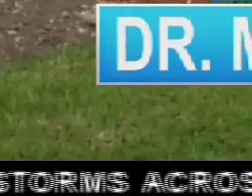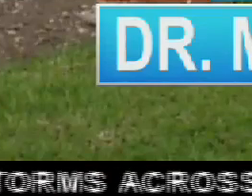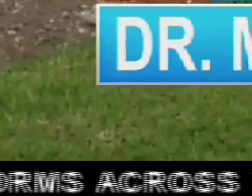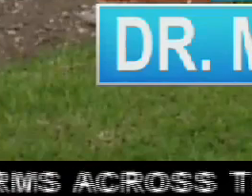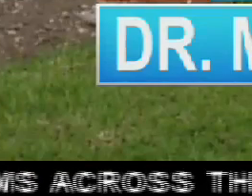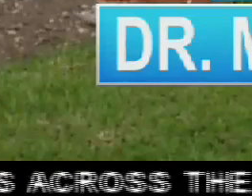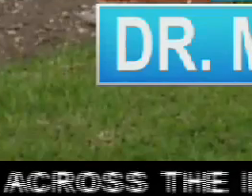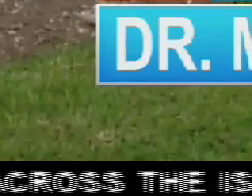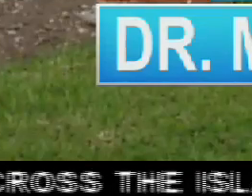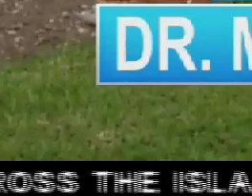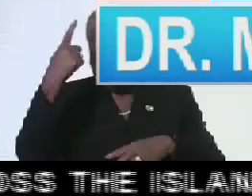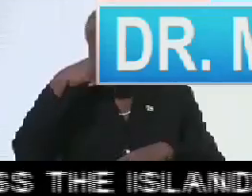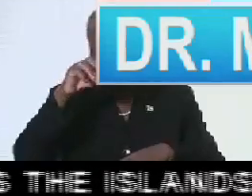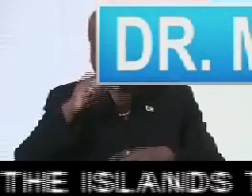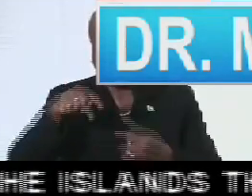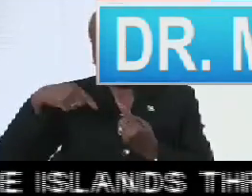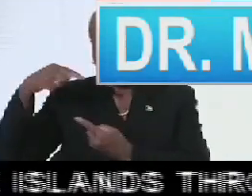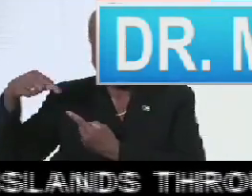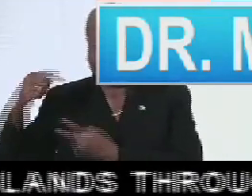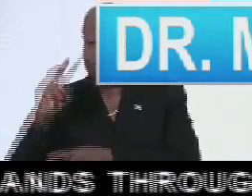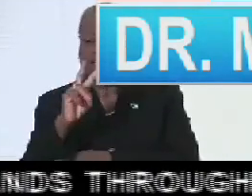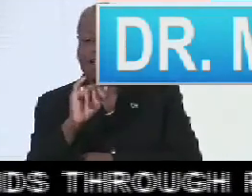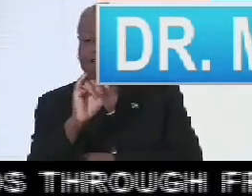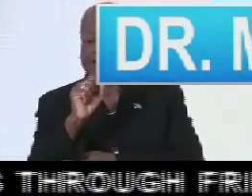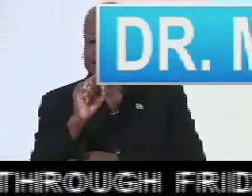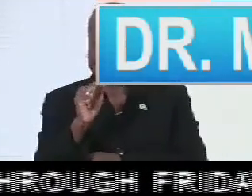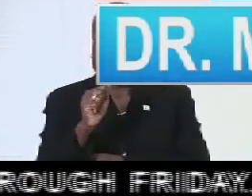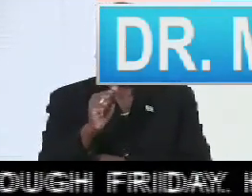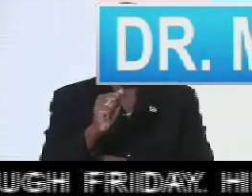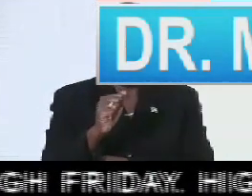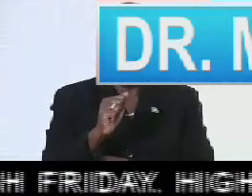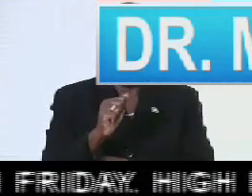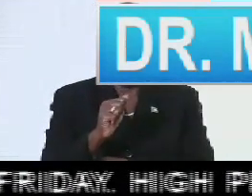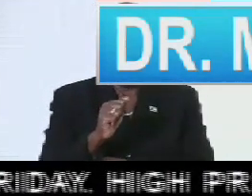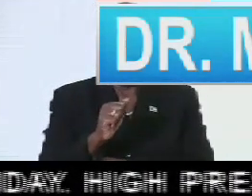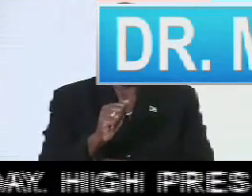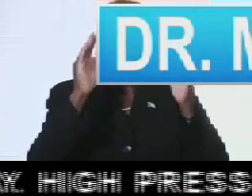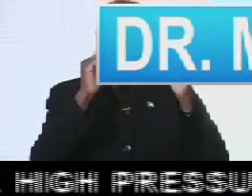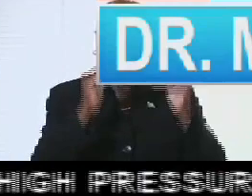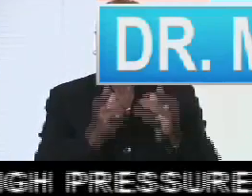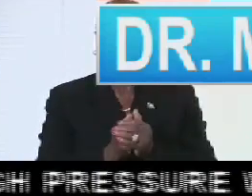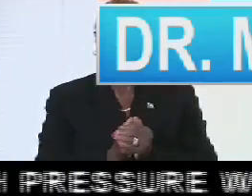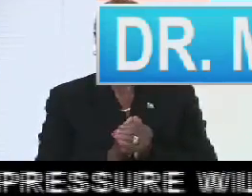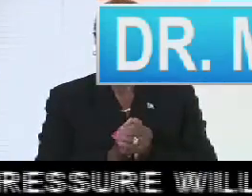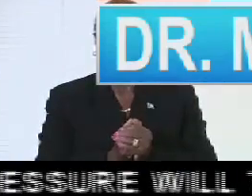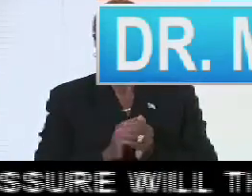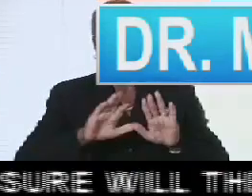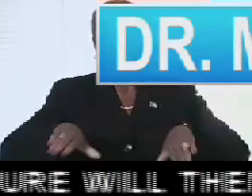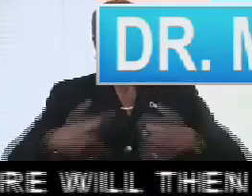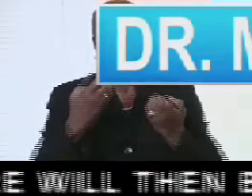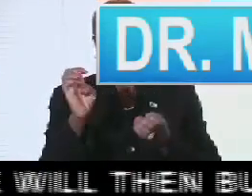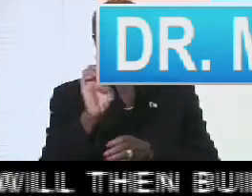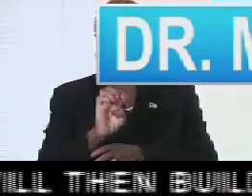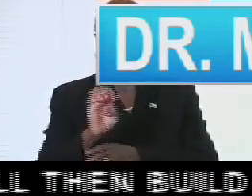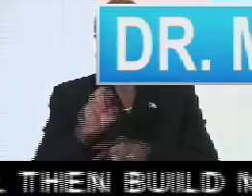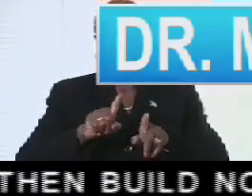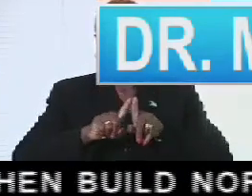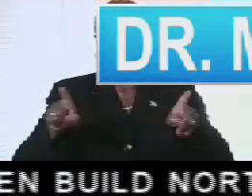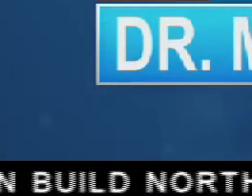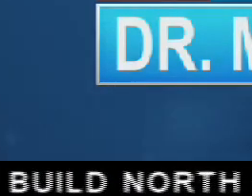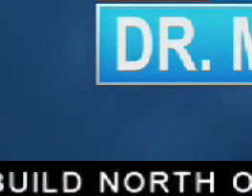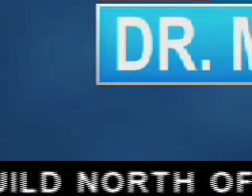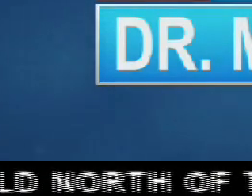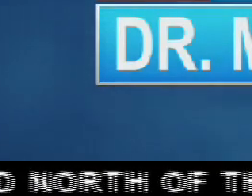Dahl-Regis will continue to offer strategic advice to the government and the Prime Minister, but will step away from the day-to-day operations.